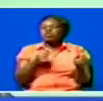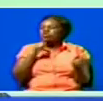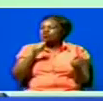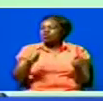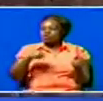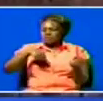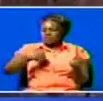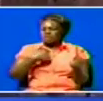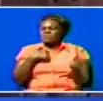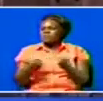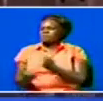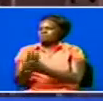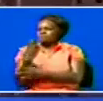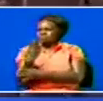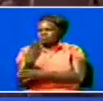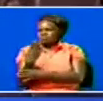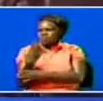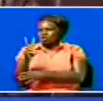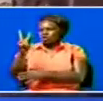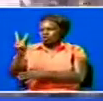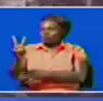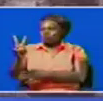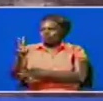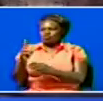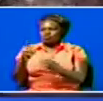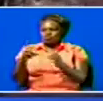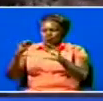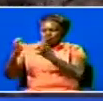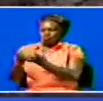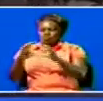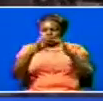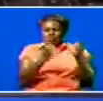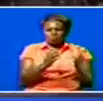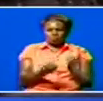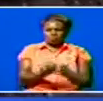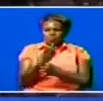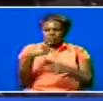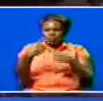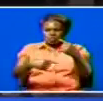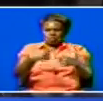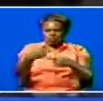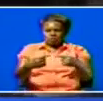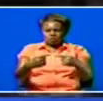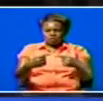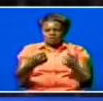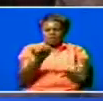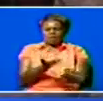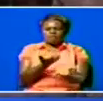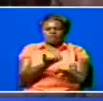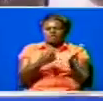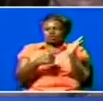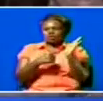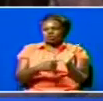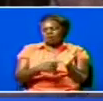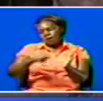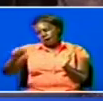what I created. Two sides of the warring groups have now formed and continue to be much more evident. There